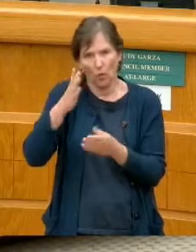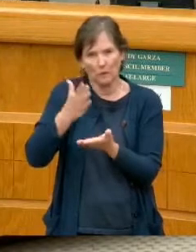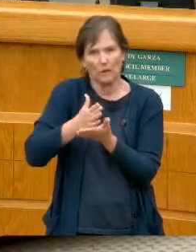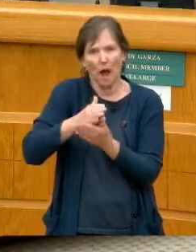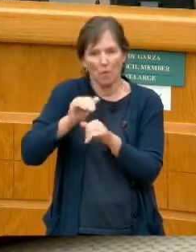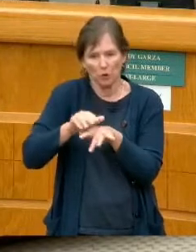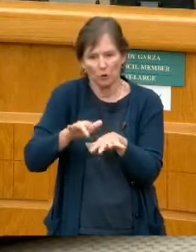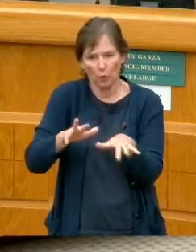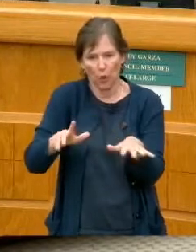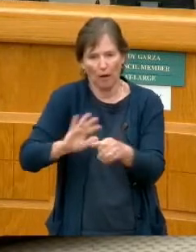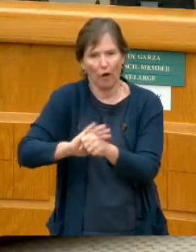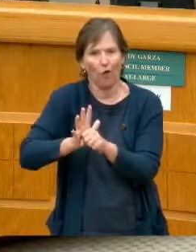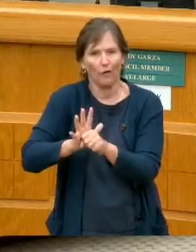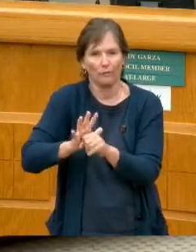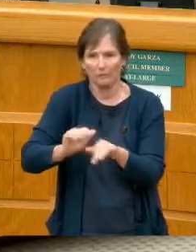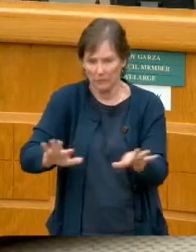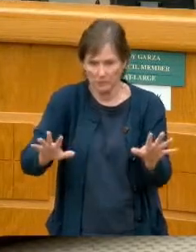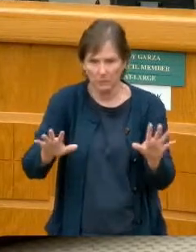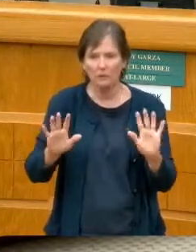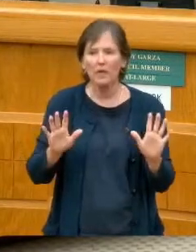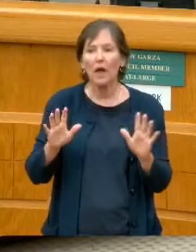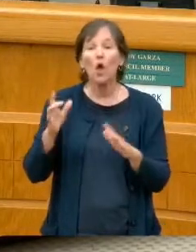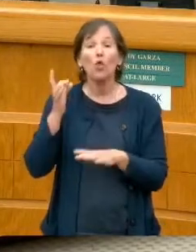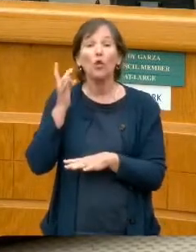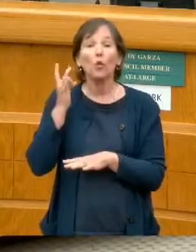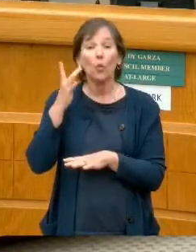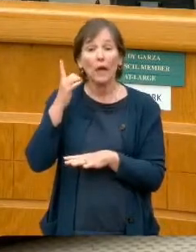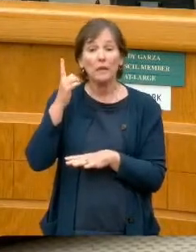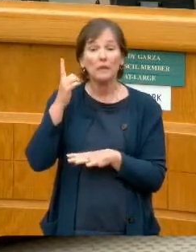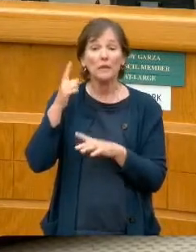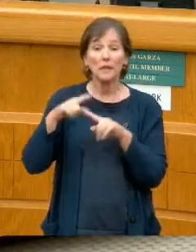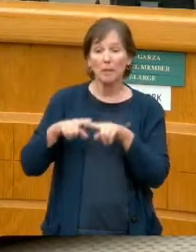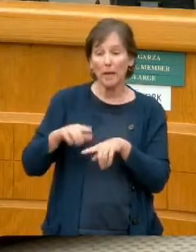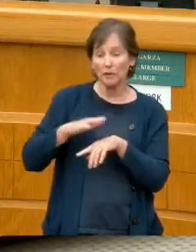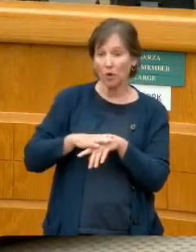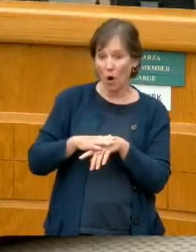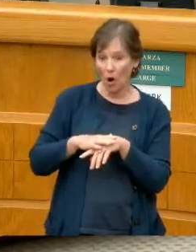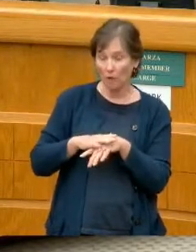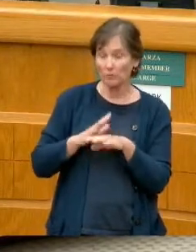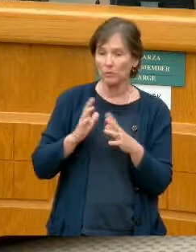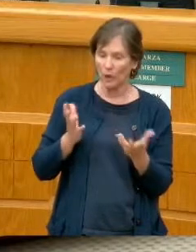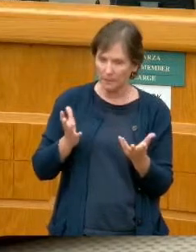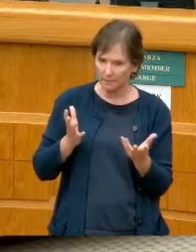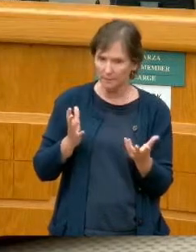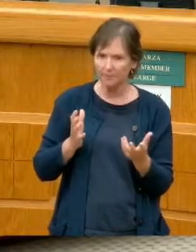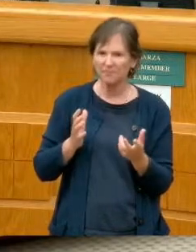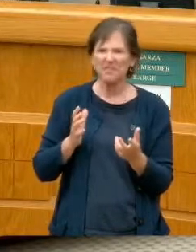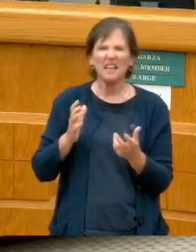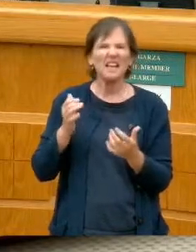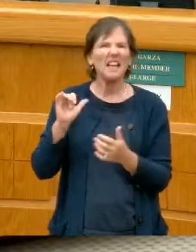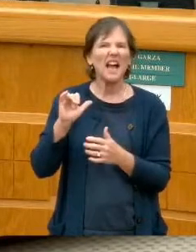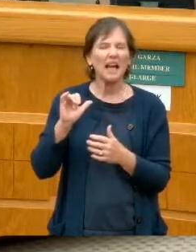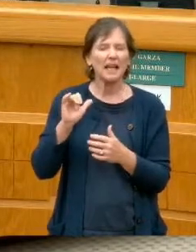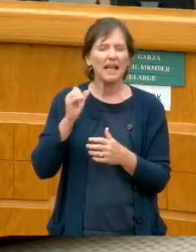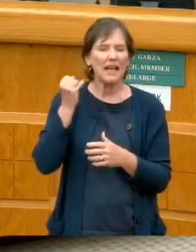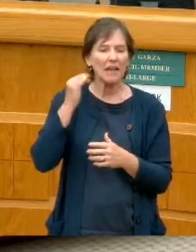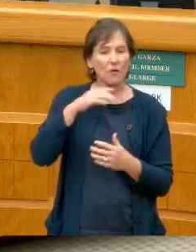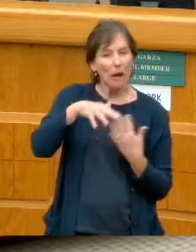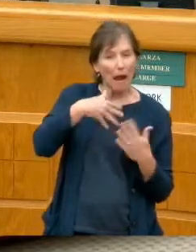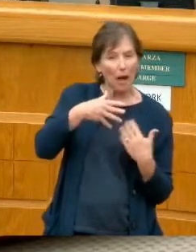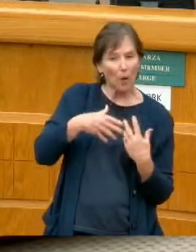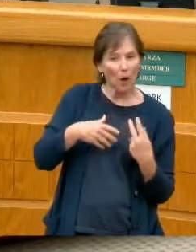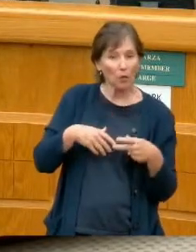risk of an activity depends on many factors, such as being around one or two family members is